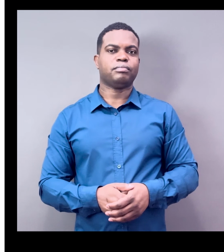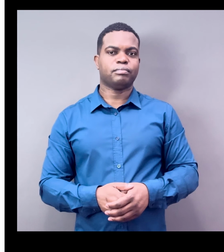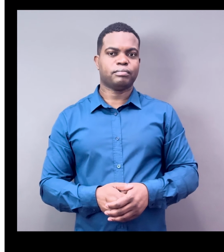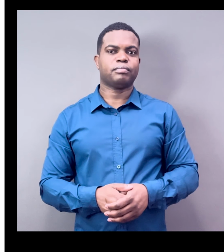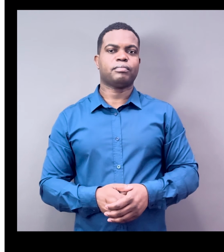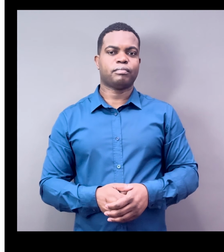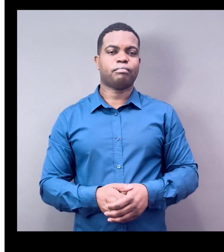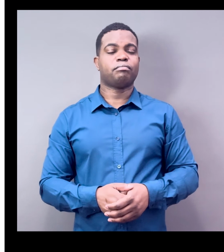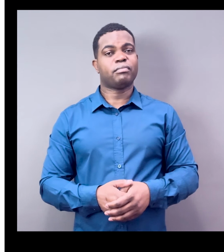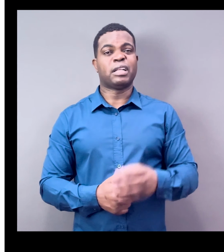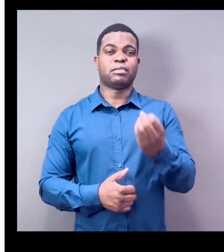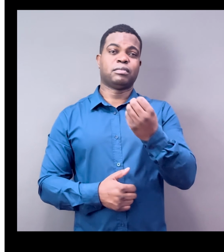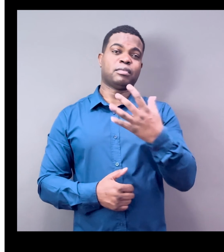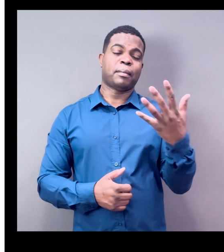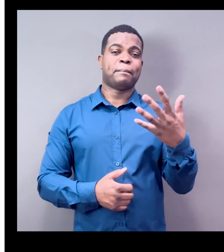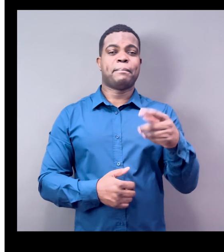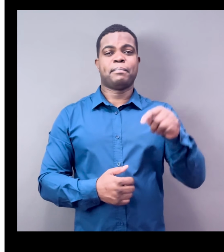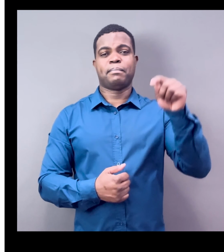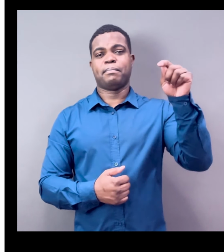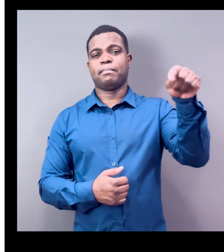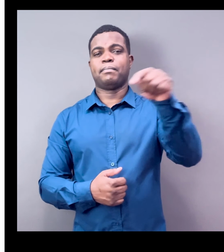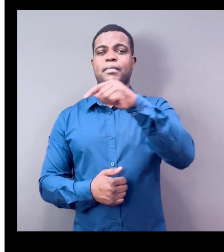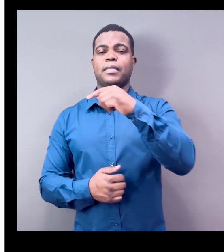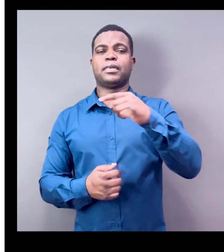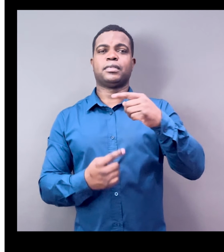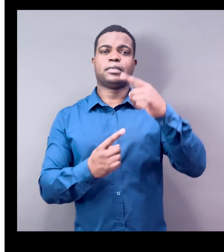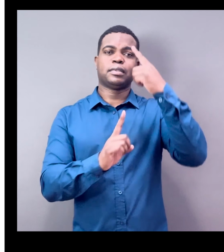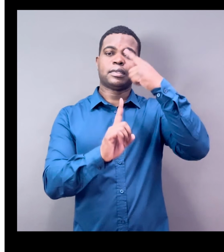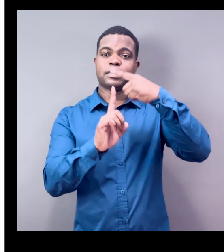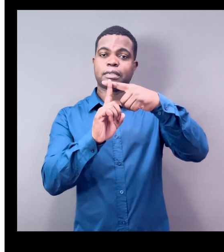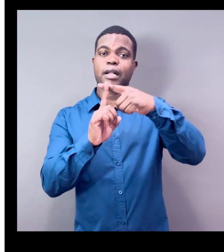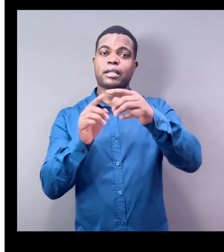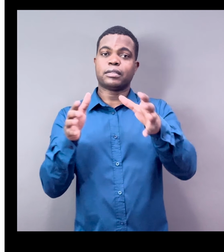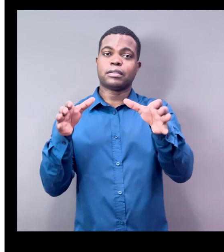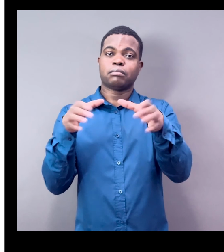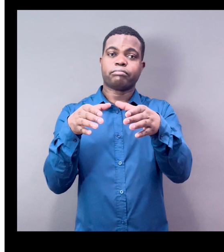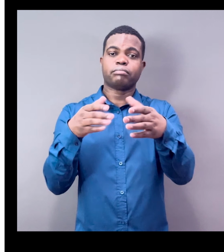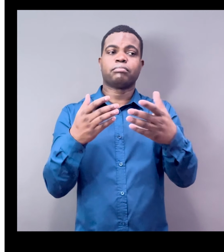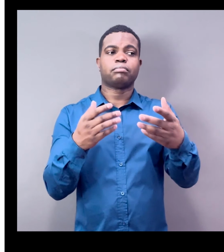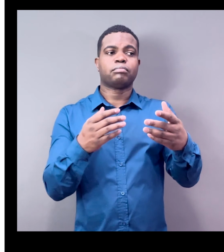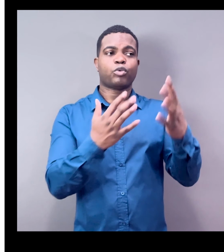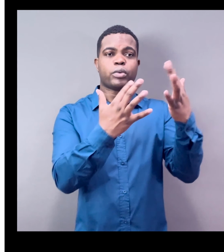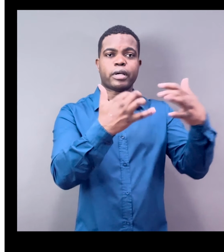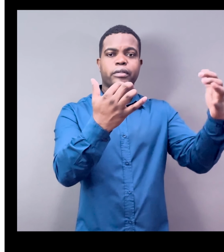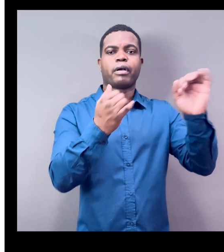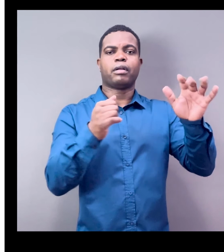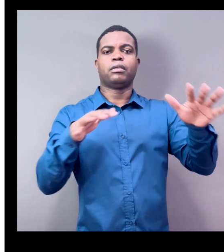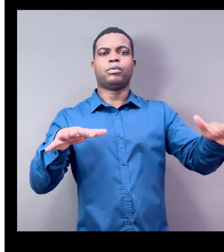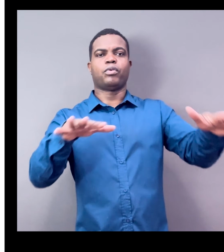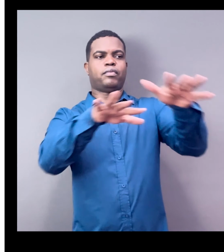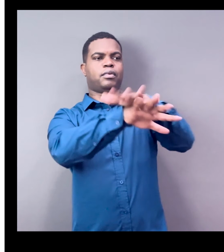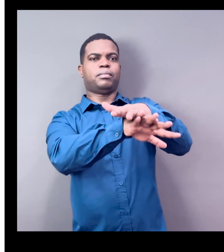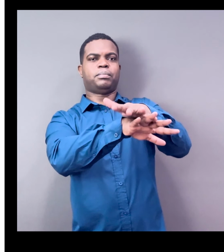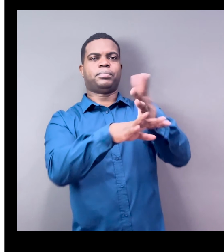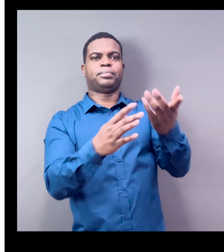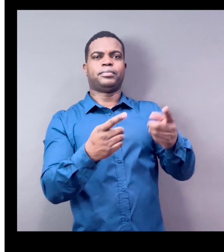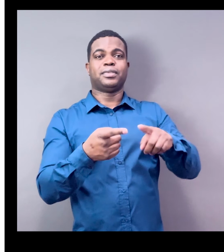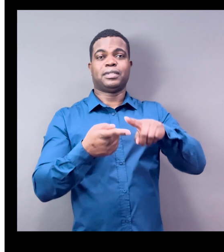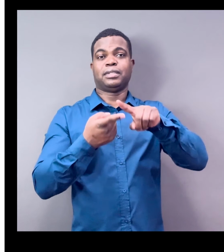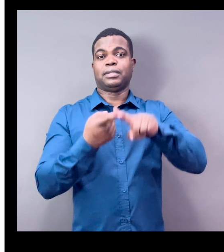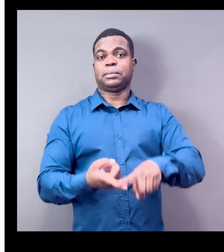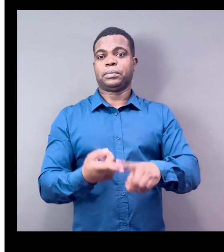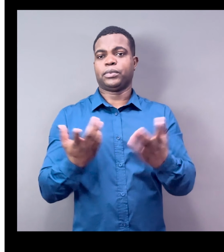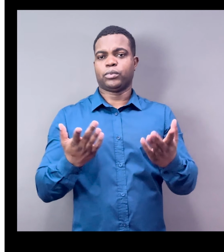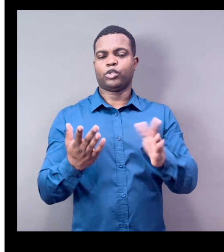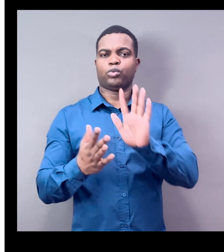said sometimes stakeholders and target audiences overlap depending on the